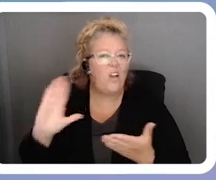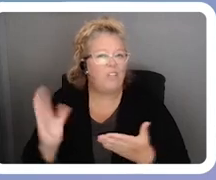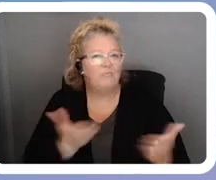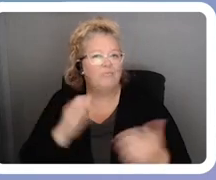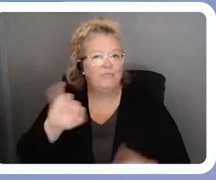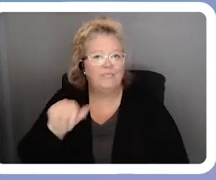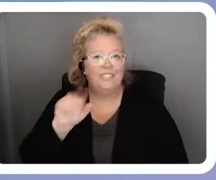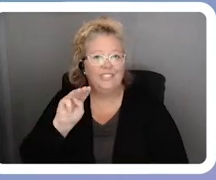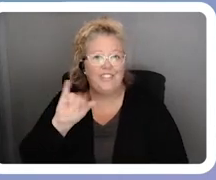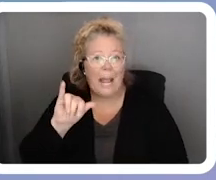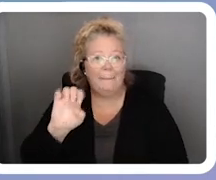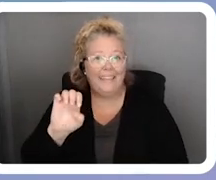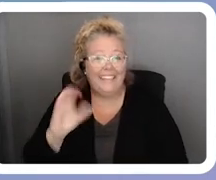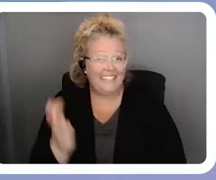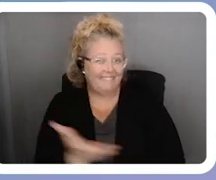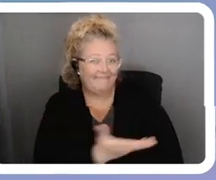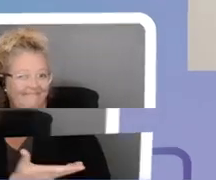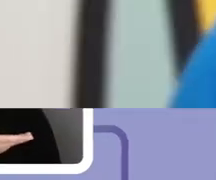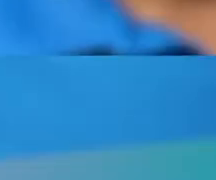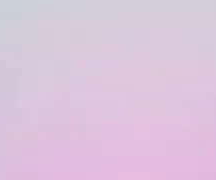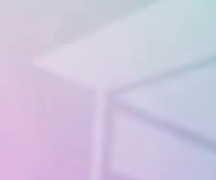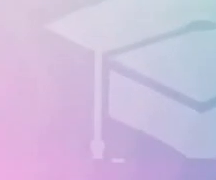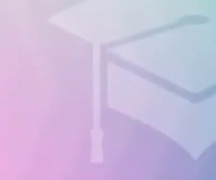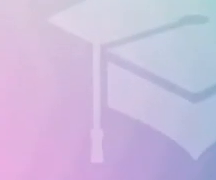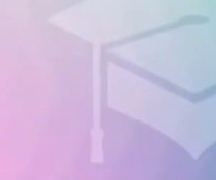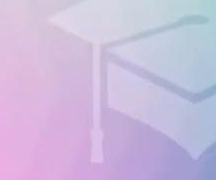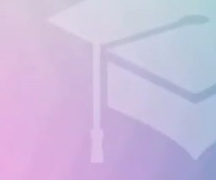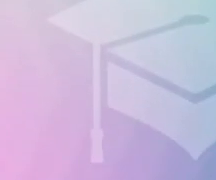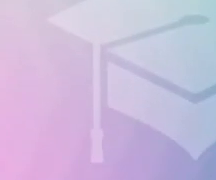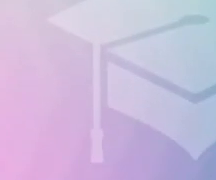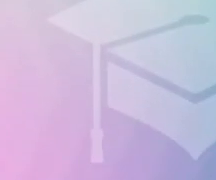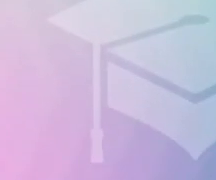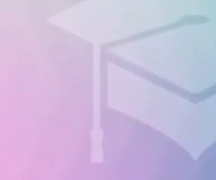it to Jamie here in the studio. Take it away, Jamie.